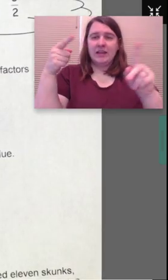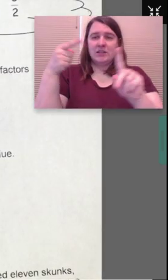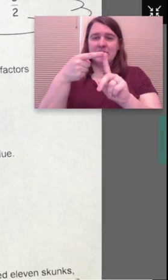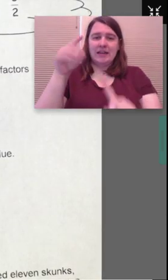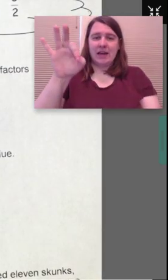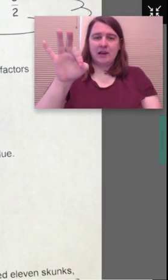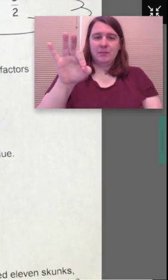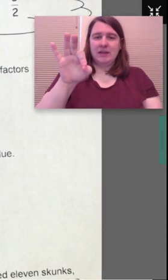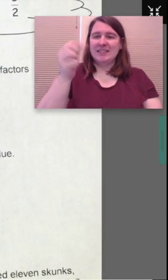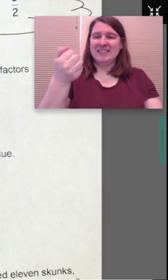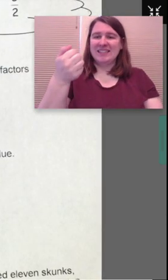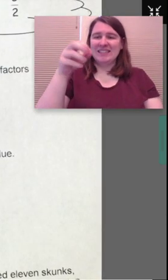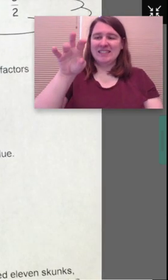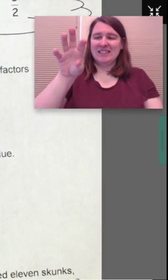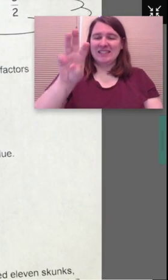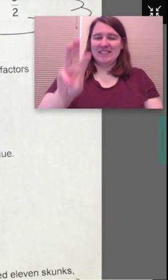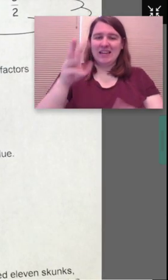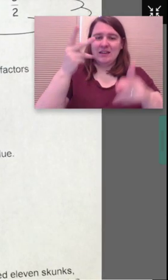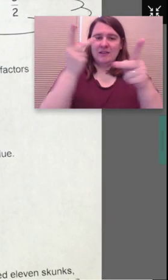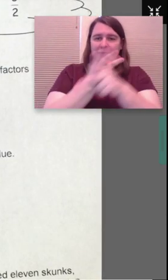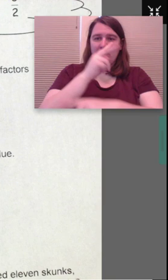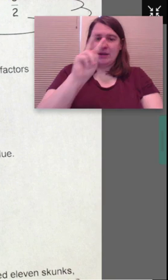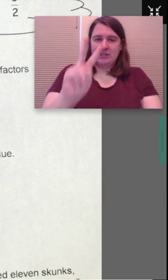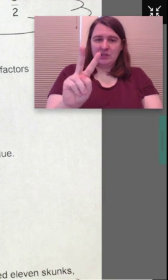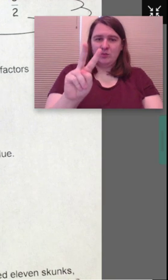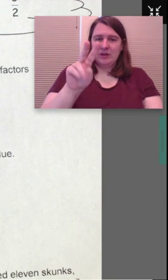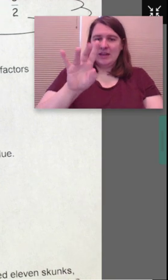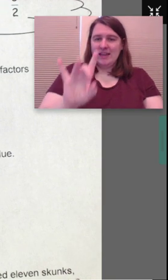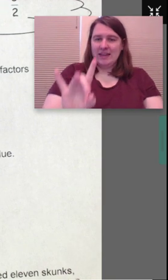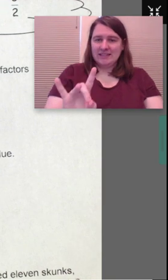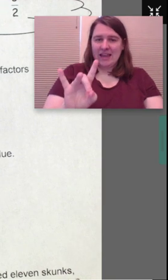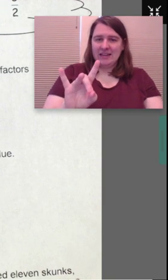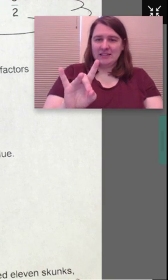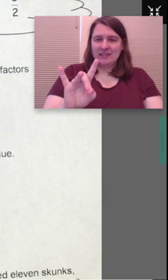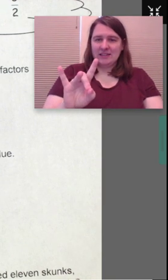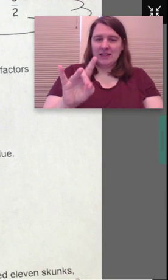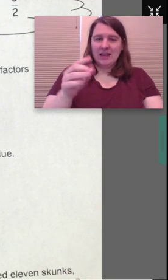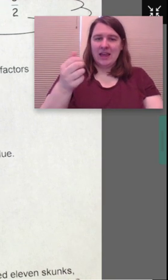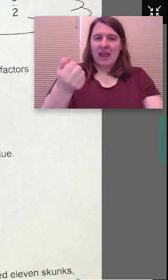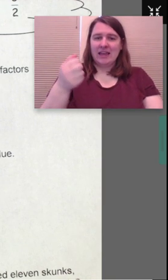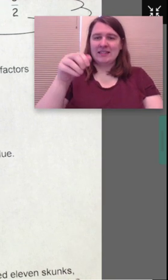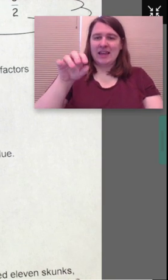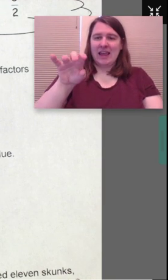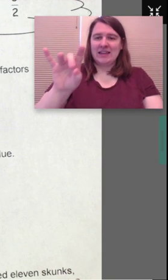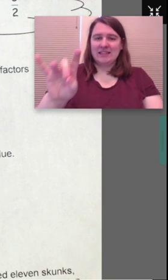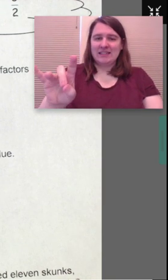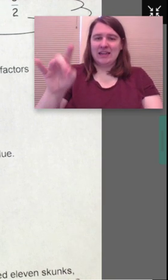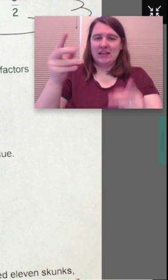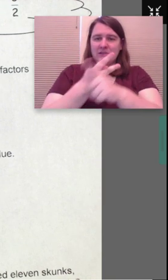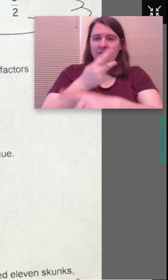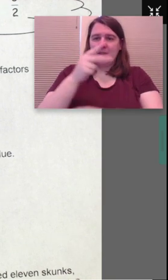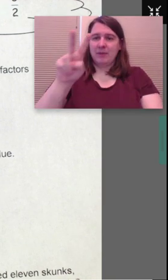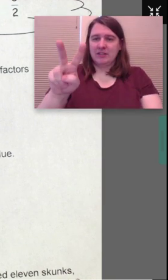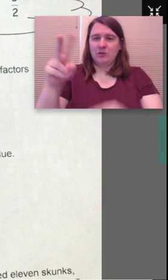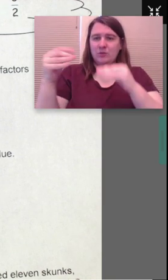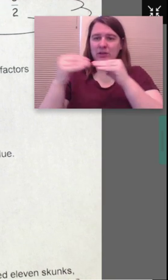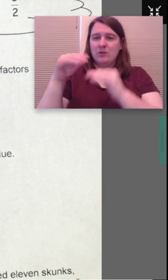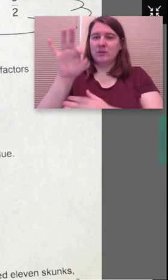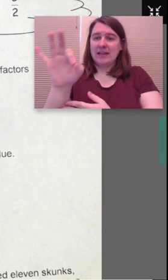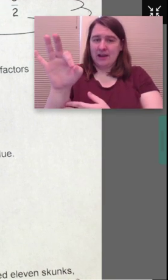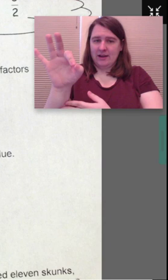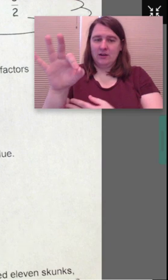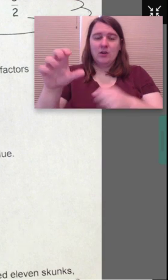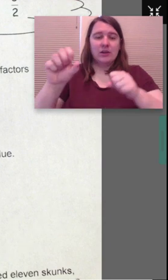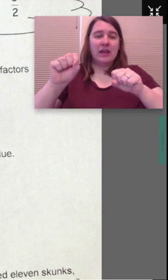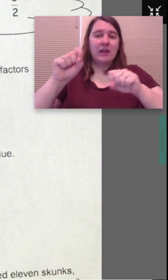So 8 to 9, because 16 divided by 2 is 8, and 18 divided by 2